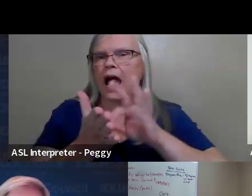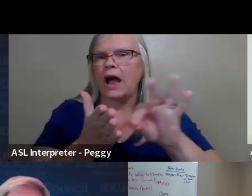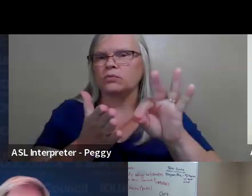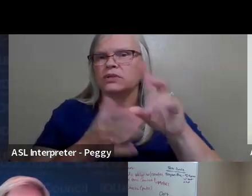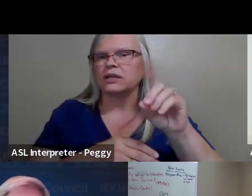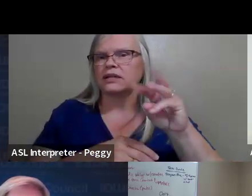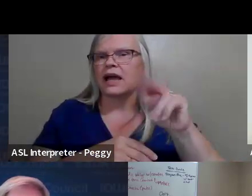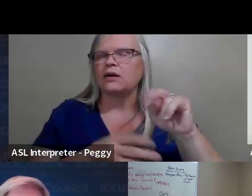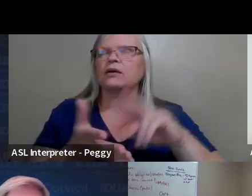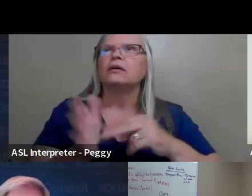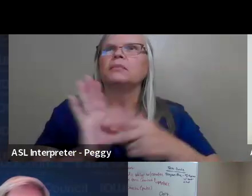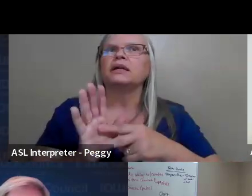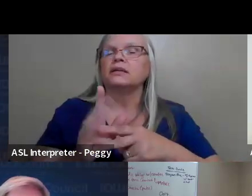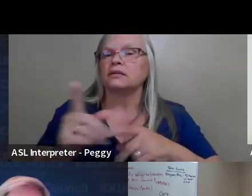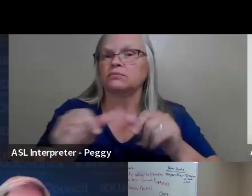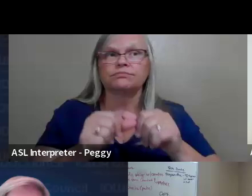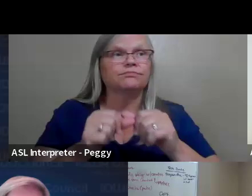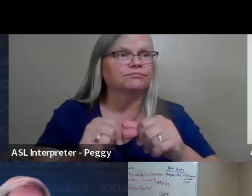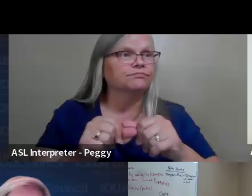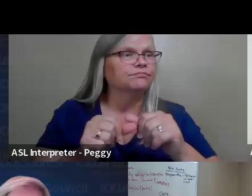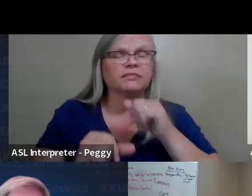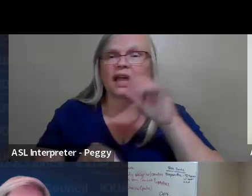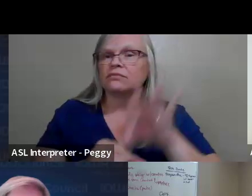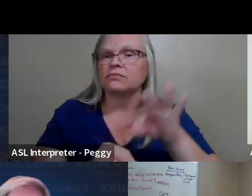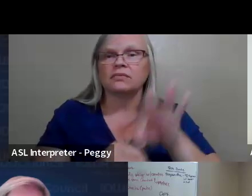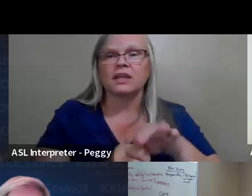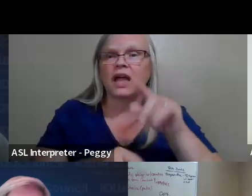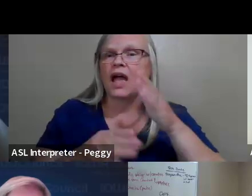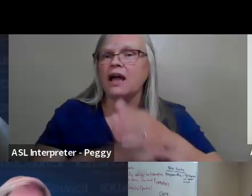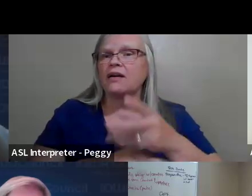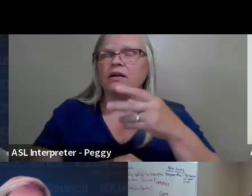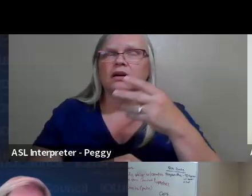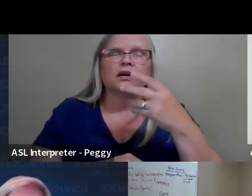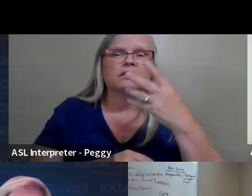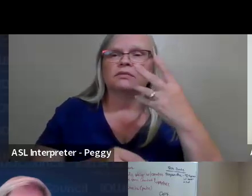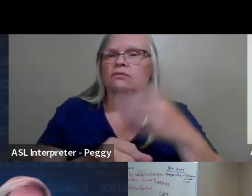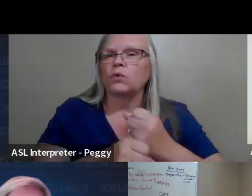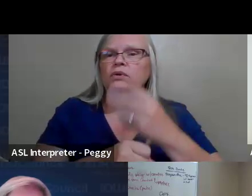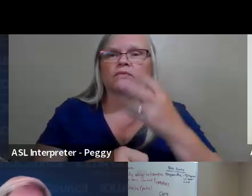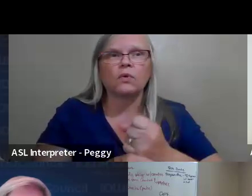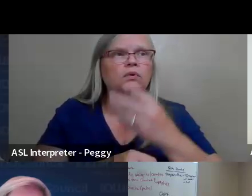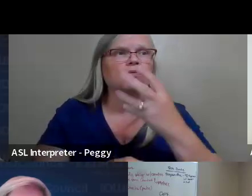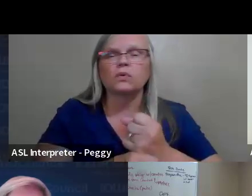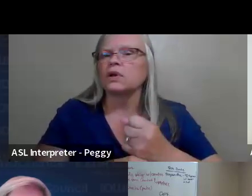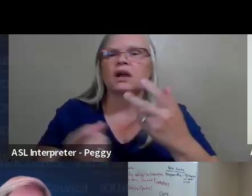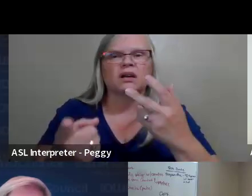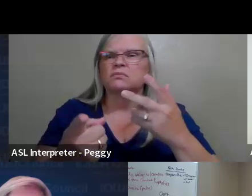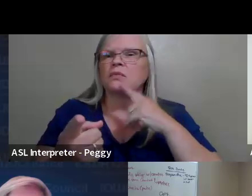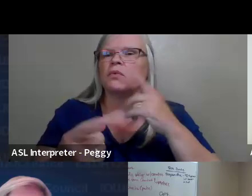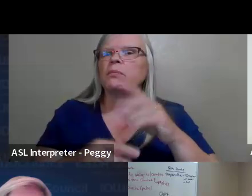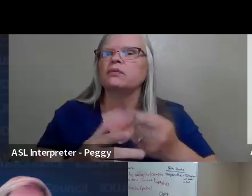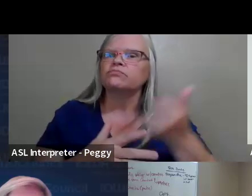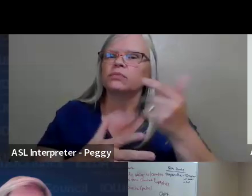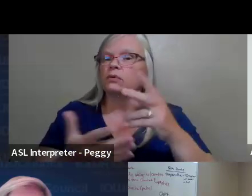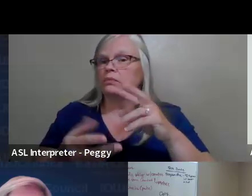in elections, then after a few cycles, we're able to cancel you and get you off the rolls, because that probably means that